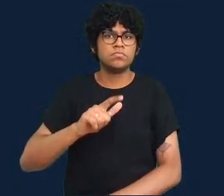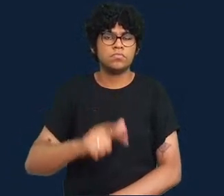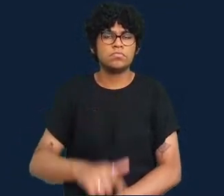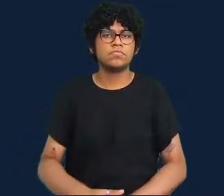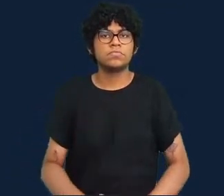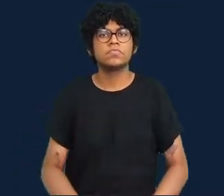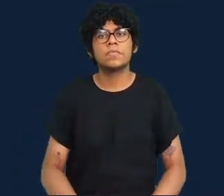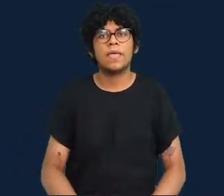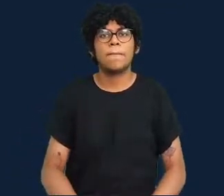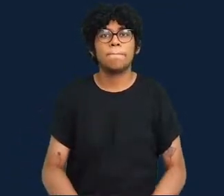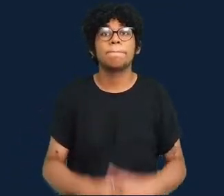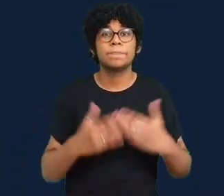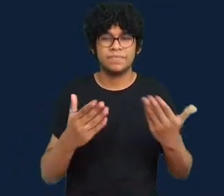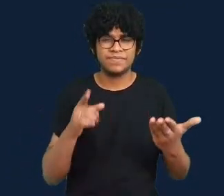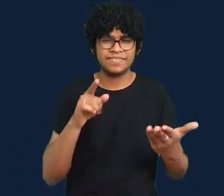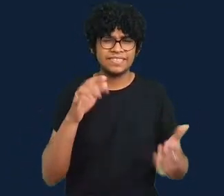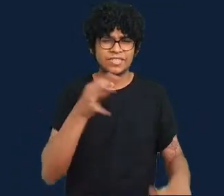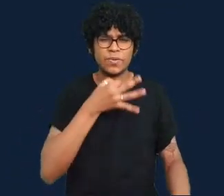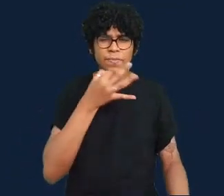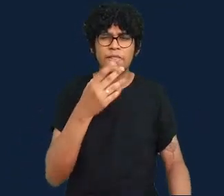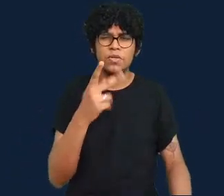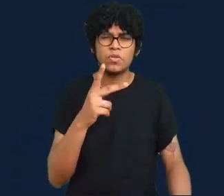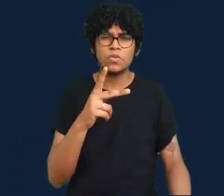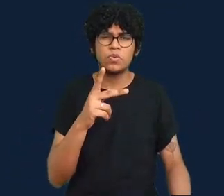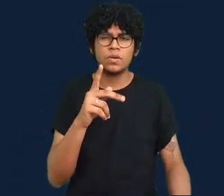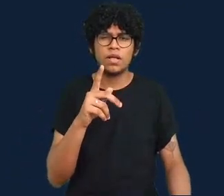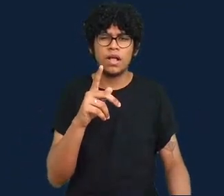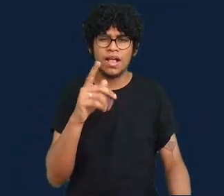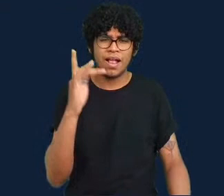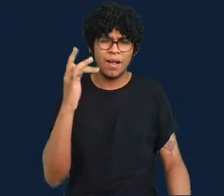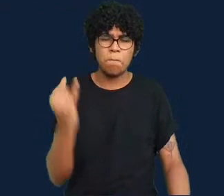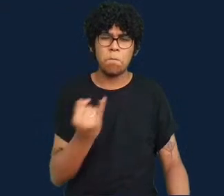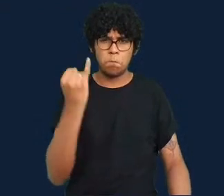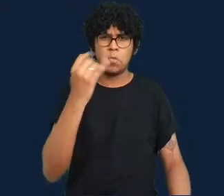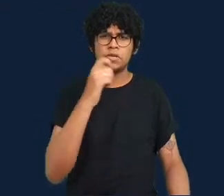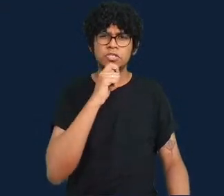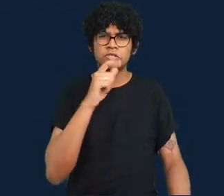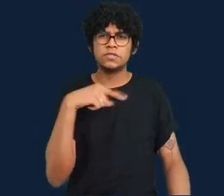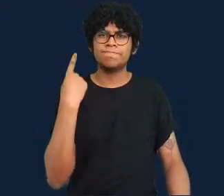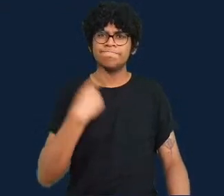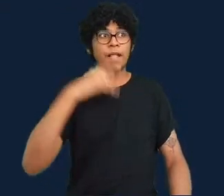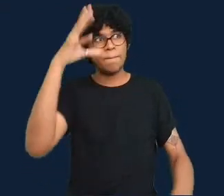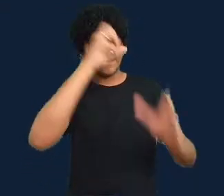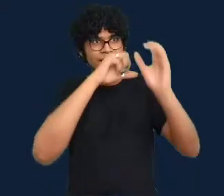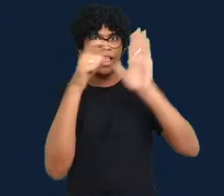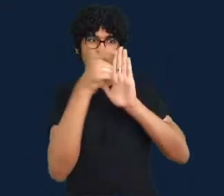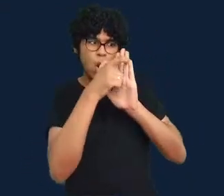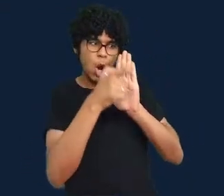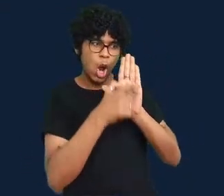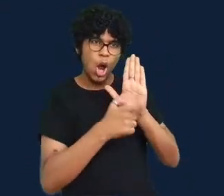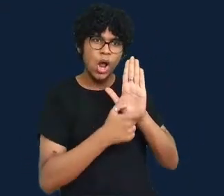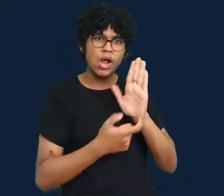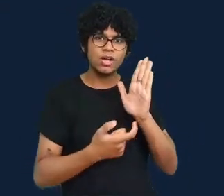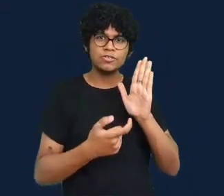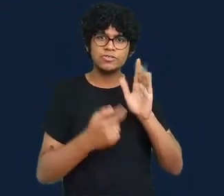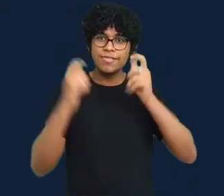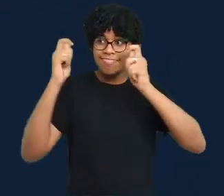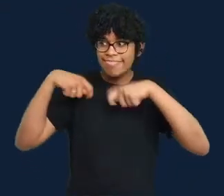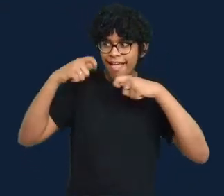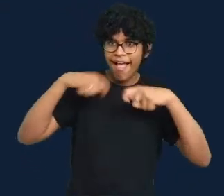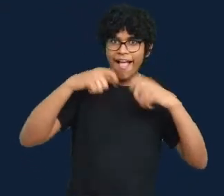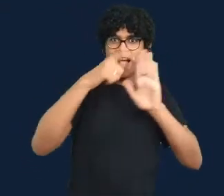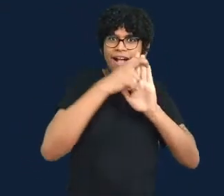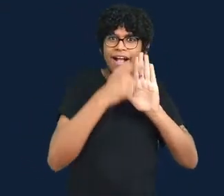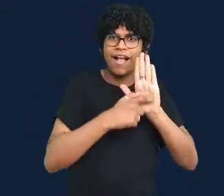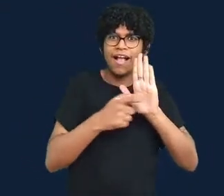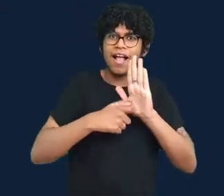still important to learn to code? How the coding ability is part of your creative process? So I